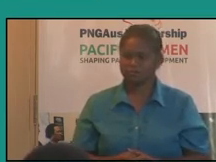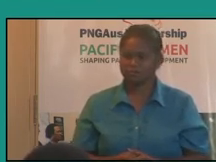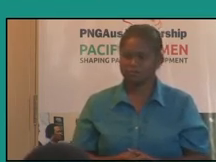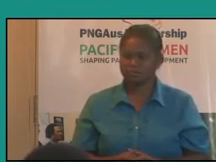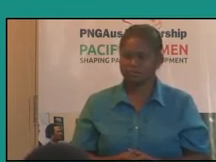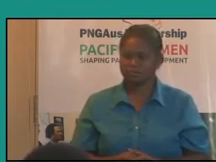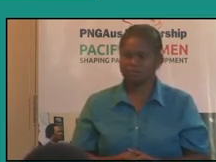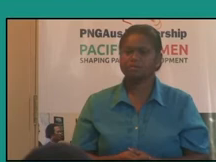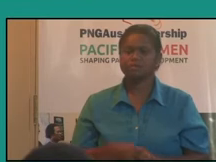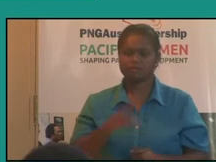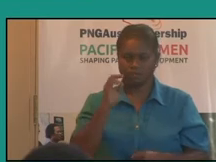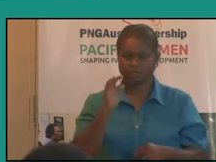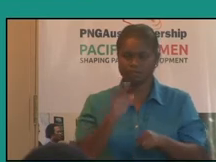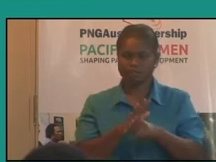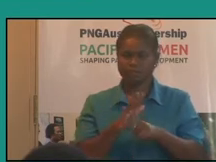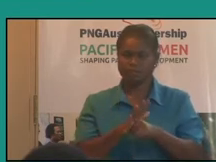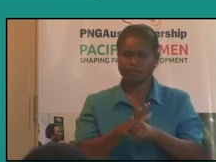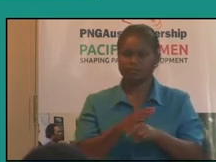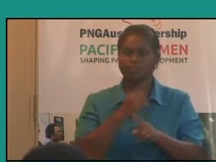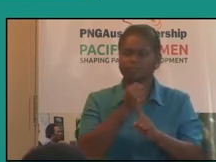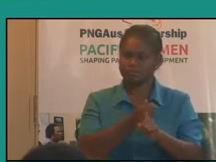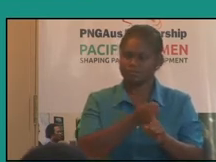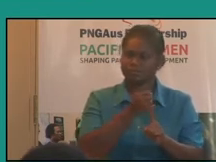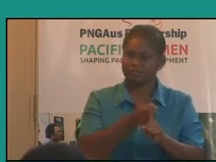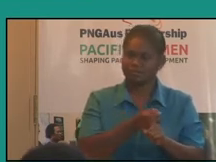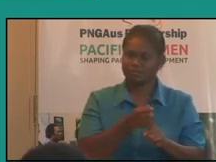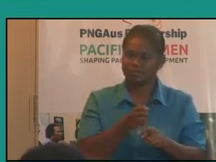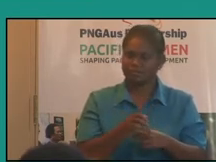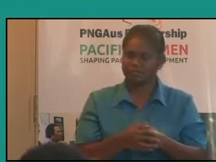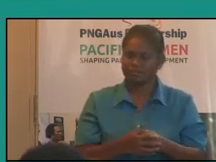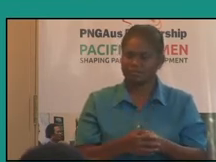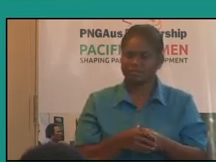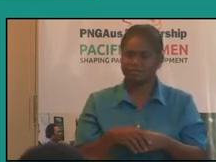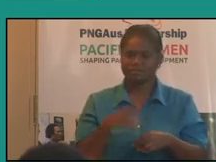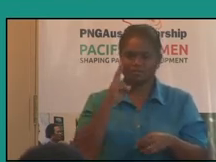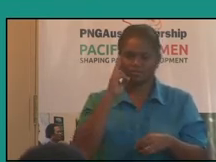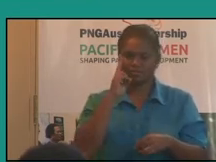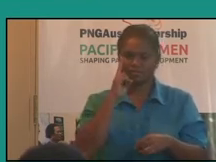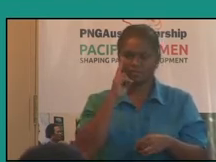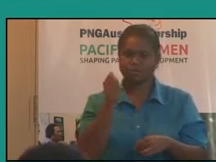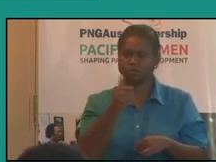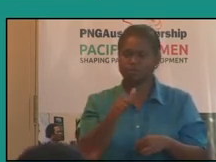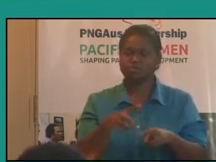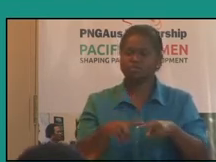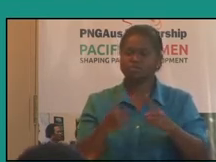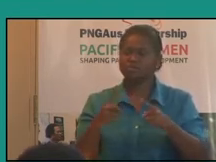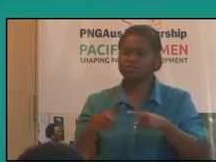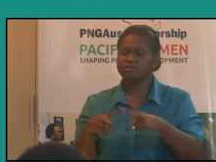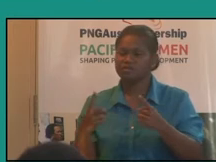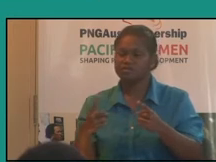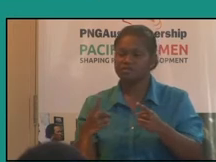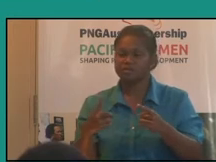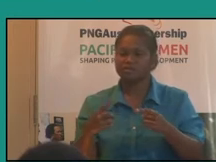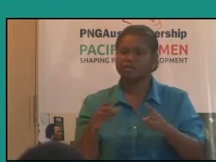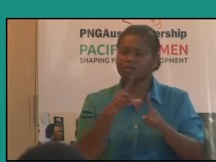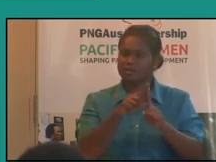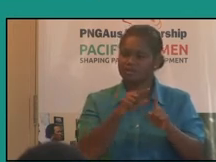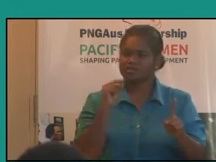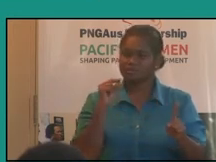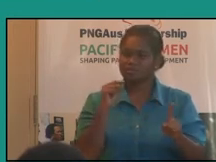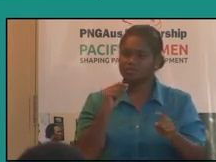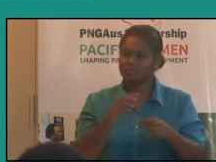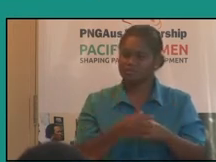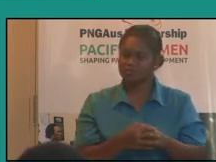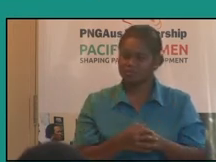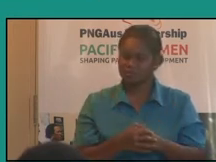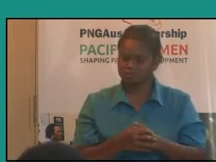then slowly we scope out the different models that are used in TSM now. And then, you know, for it